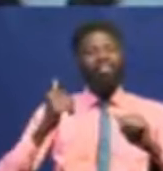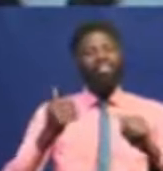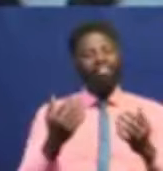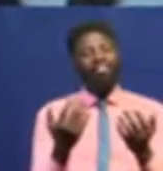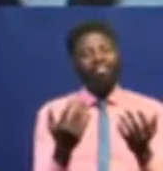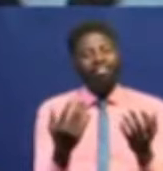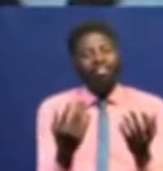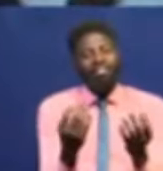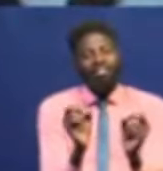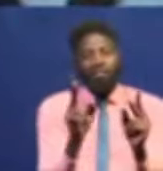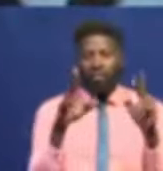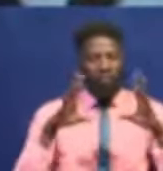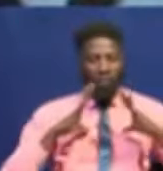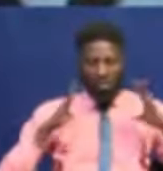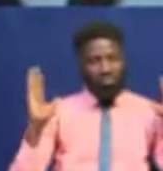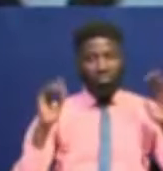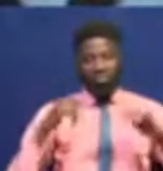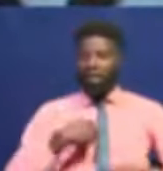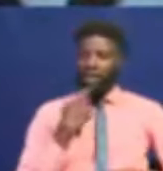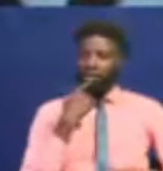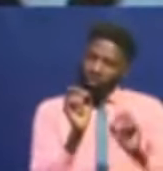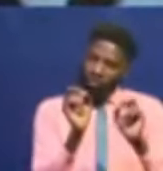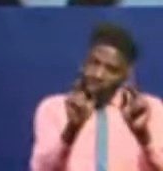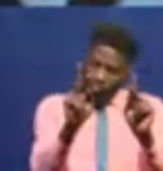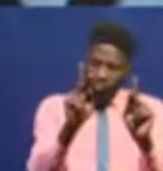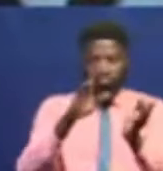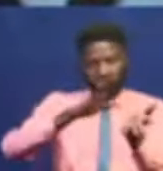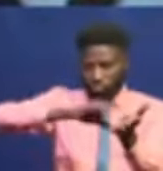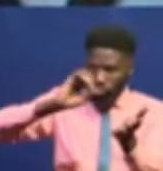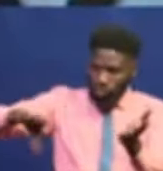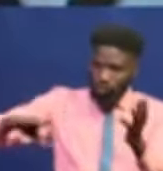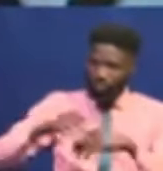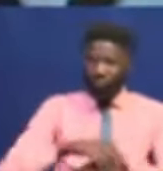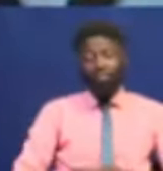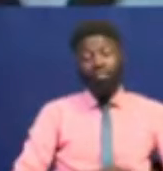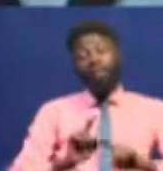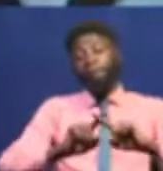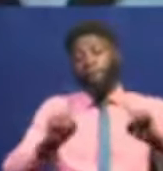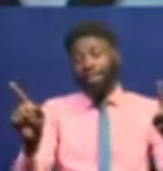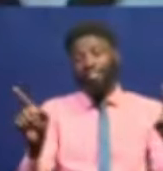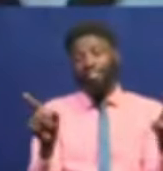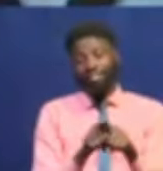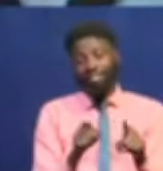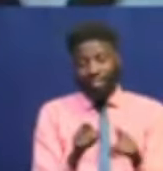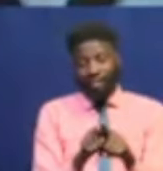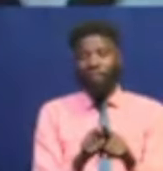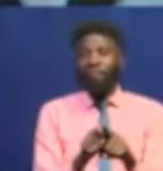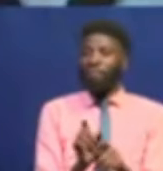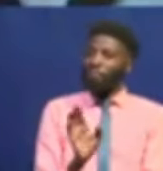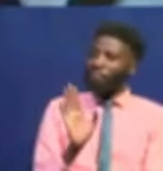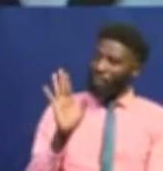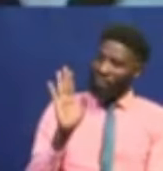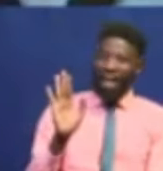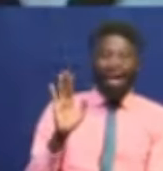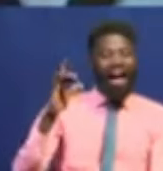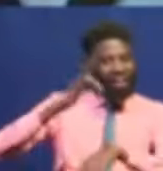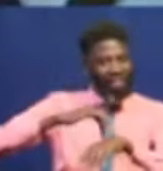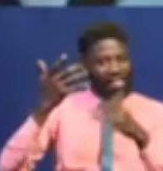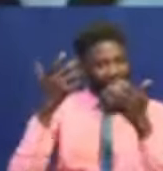I have graciously said, we will drop the finance bill. But it has huge